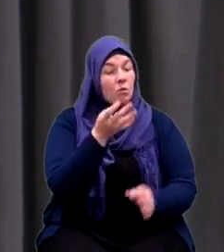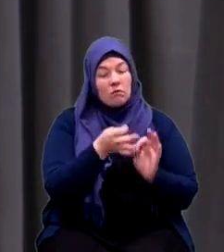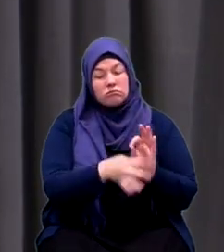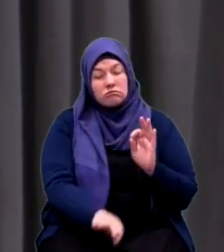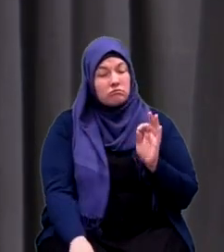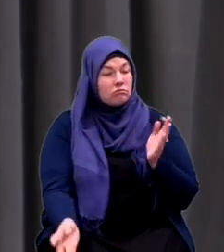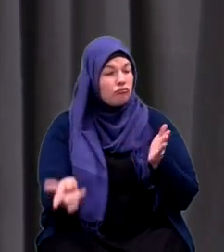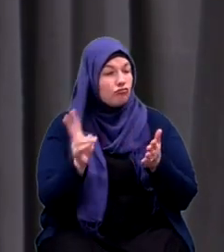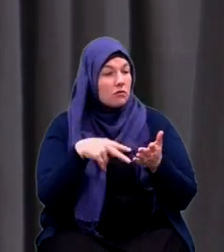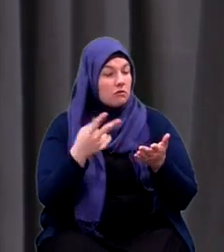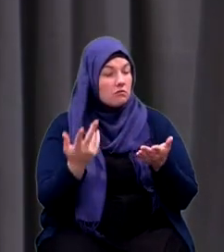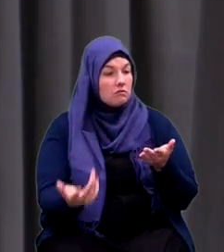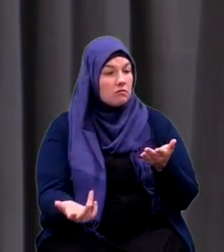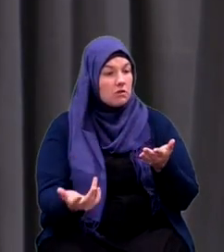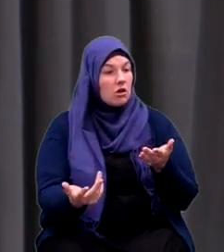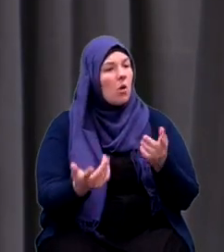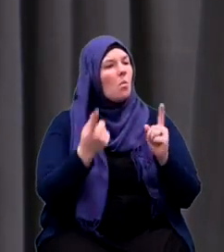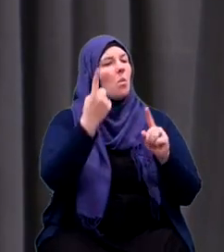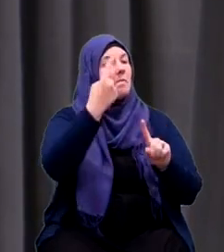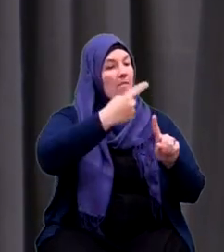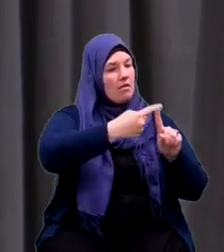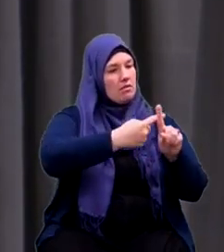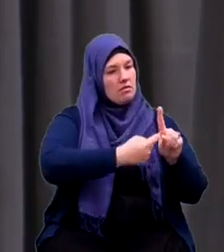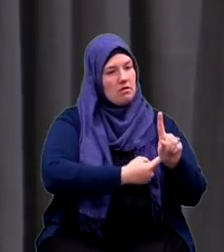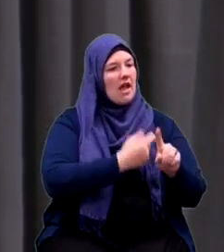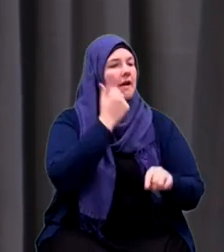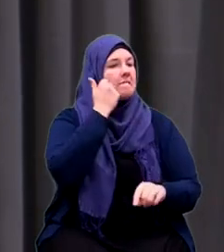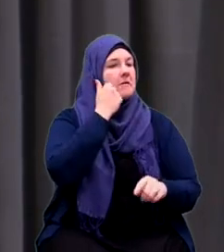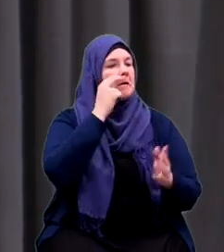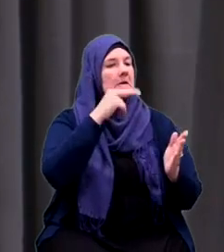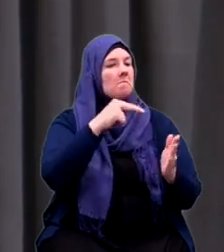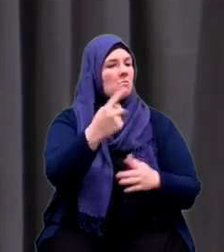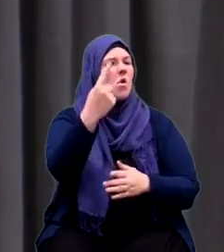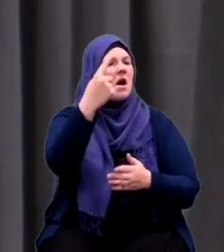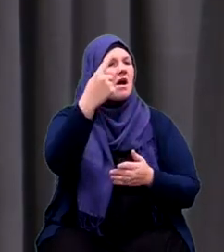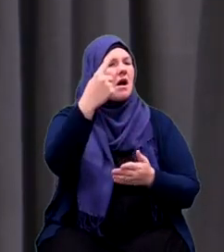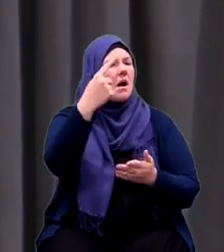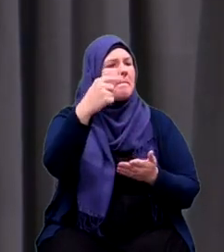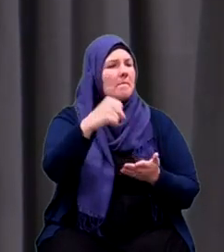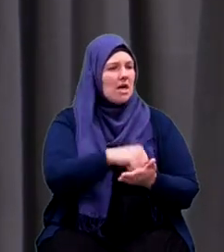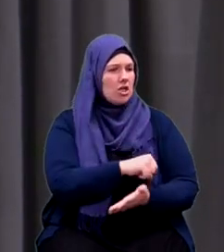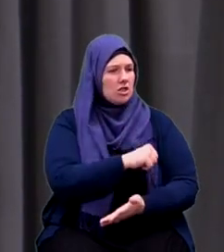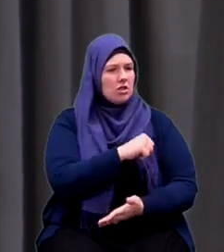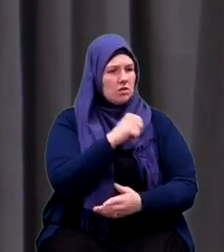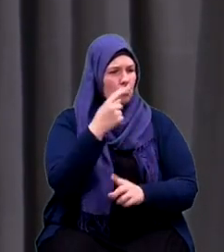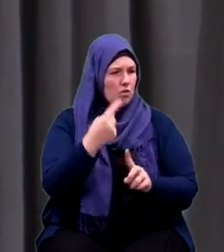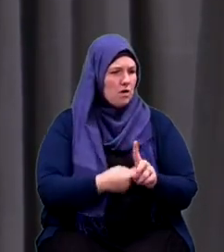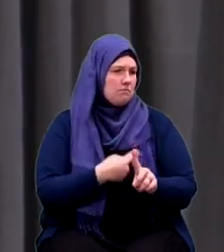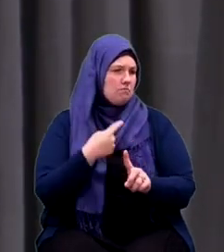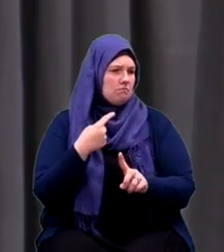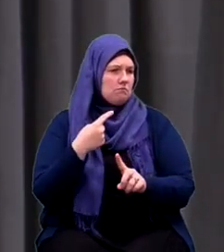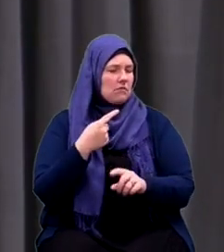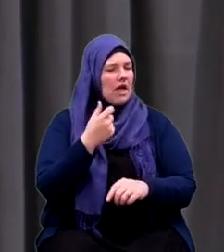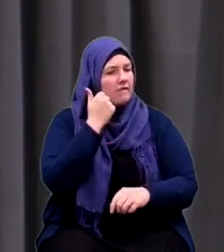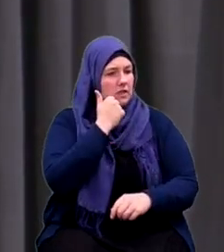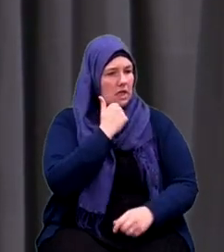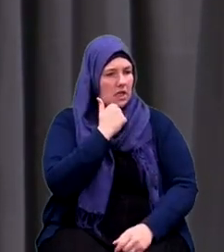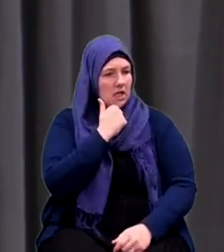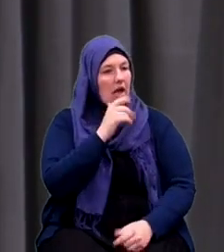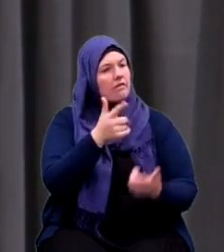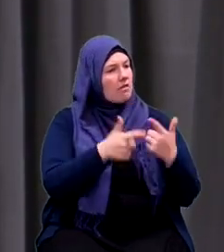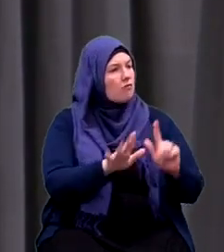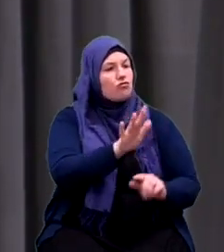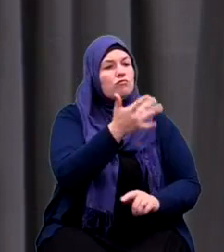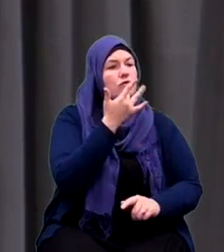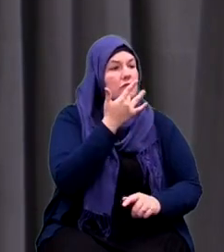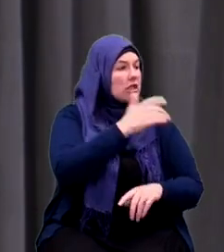task. And go for 1 month. Every day, one single page in the language of your